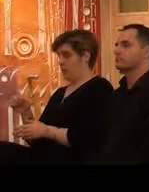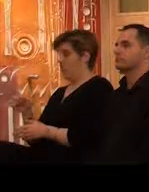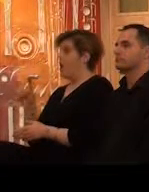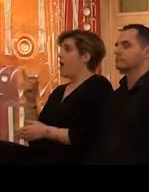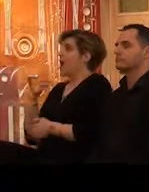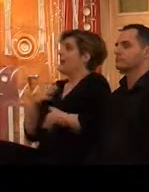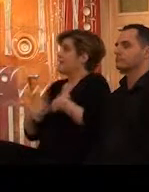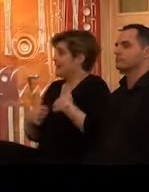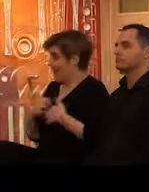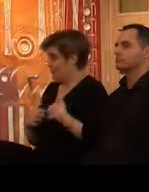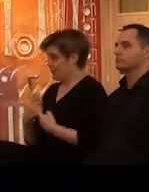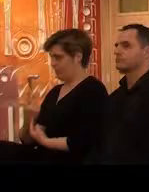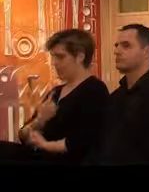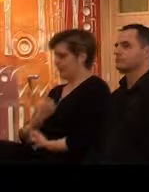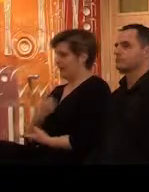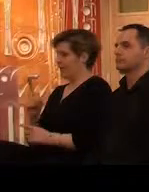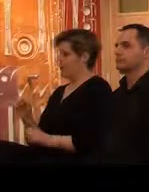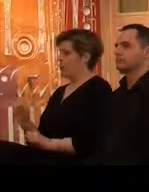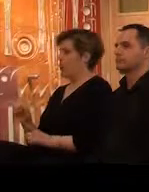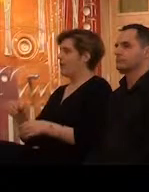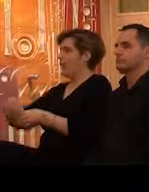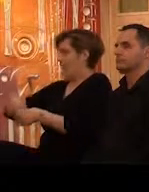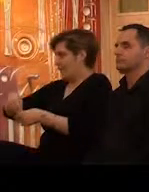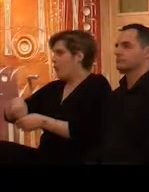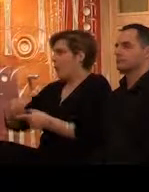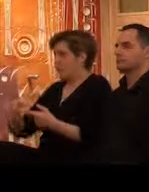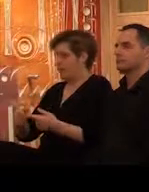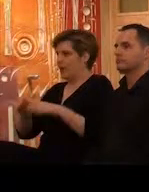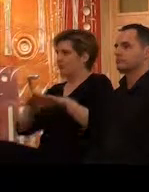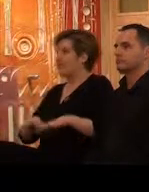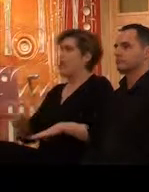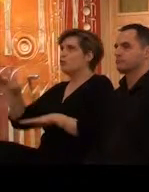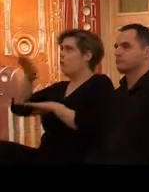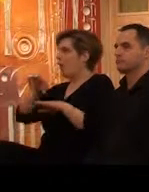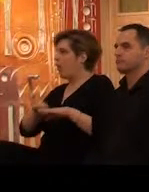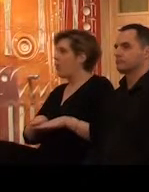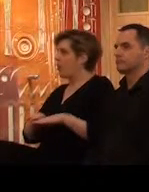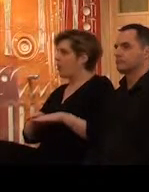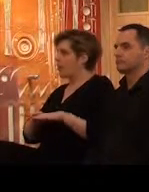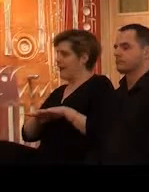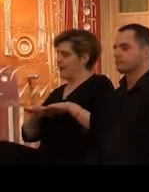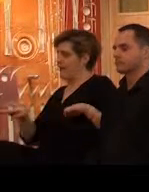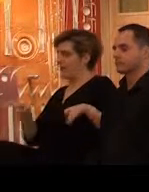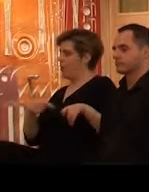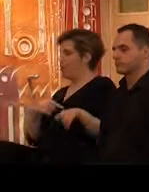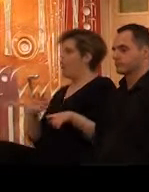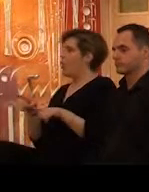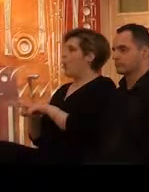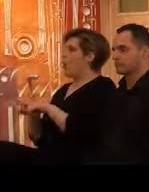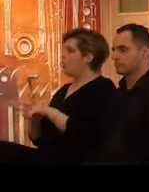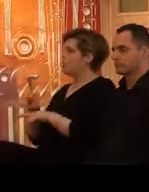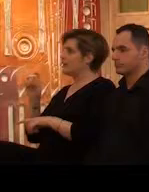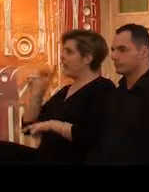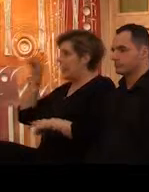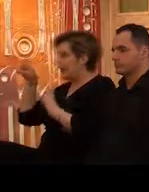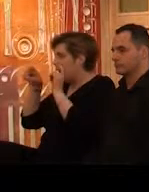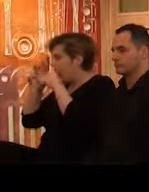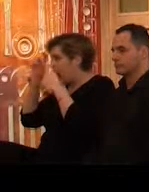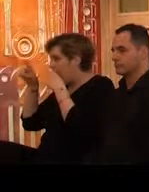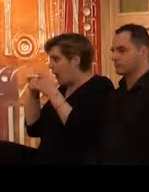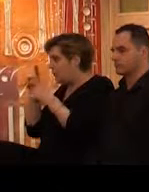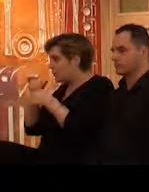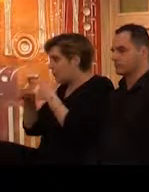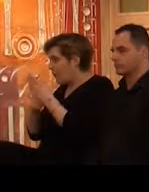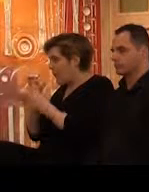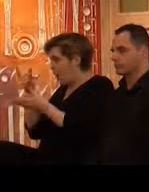really exciting to me, apart from being involved at a national level now, is that the ideas of learning without limits are